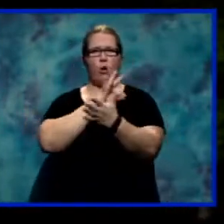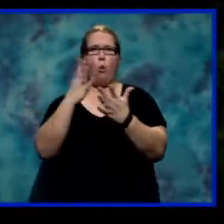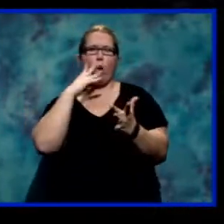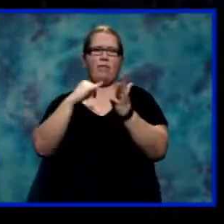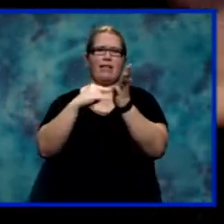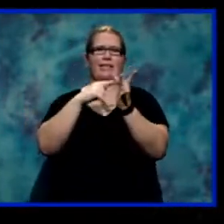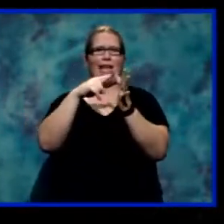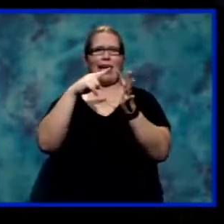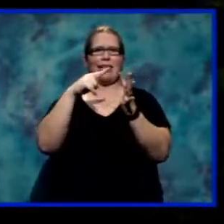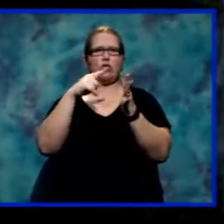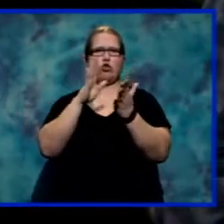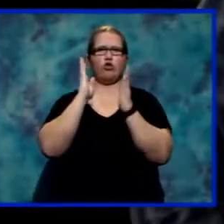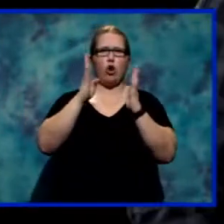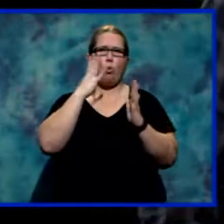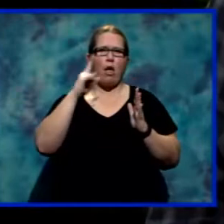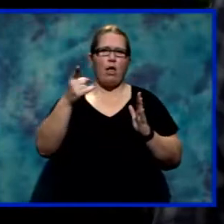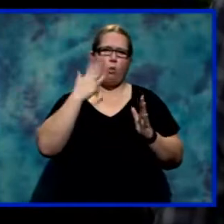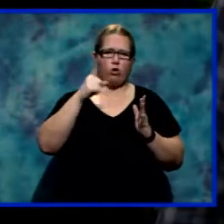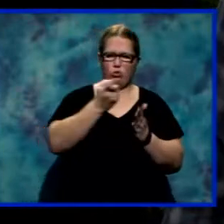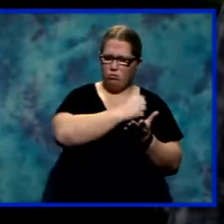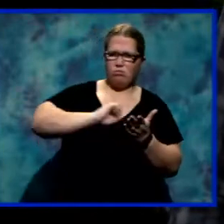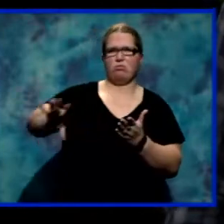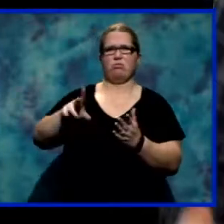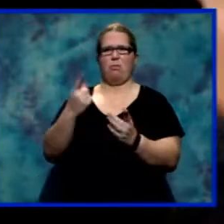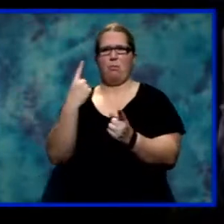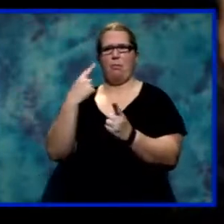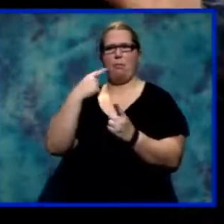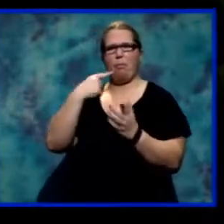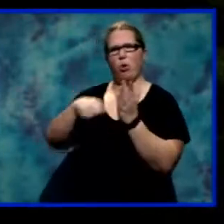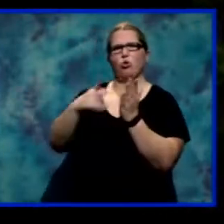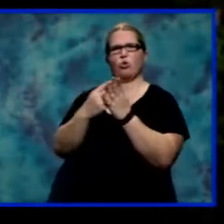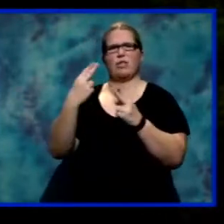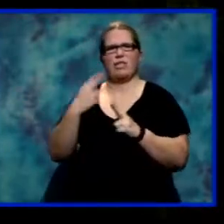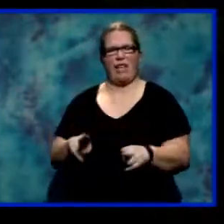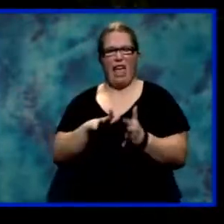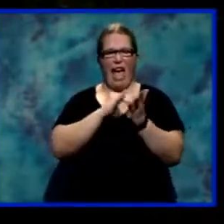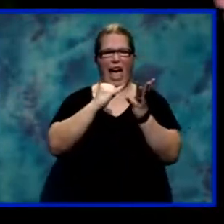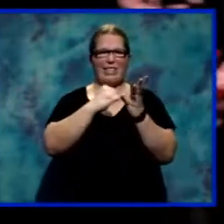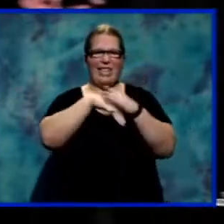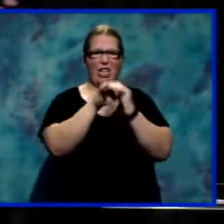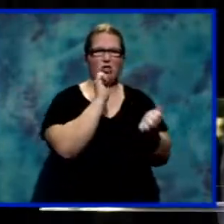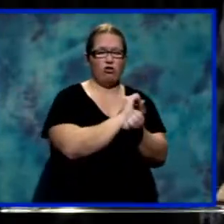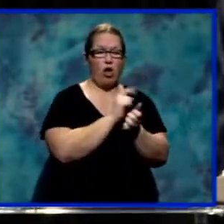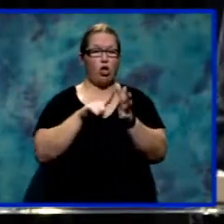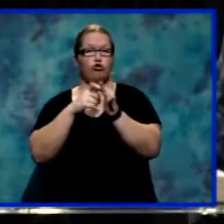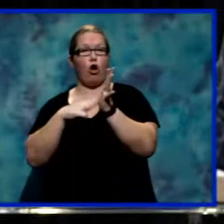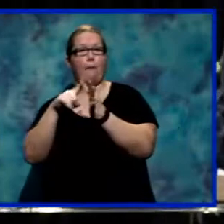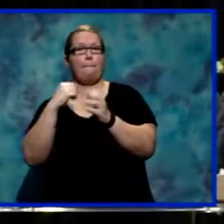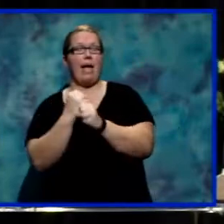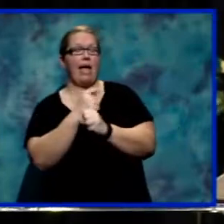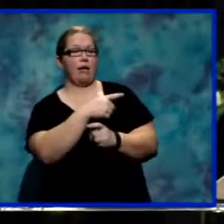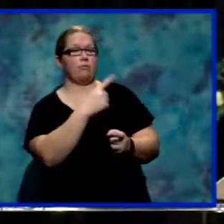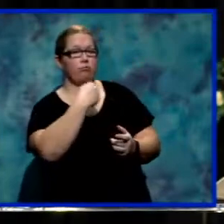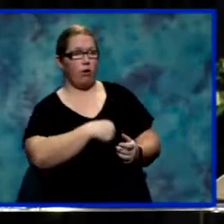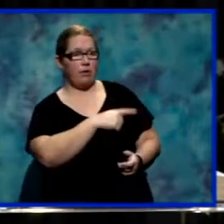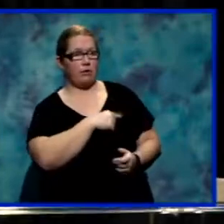church wanted to take them and put them to a stake and burn them to death. And here's Huss, he's in jail, and Jerome had made a promise to him. Because when Huss said, well, I'm going to